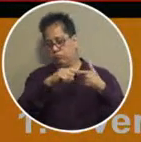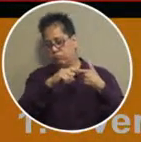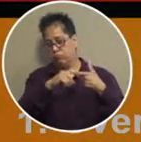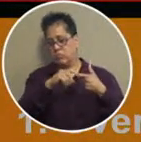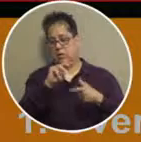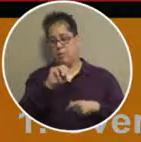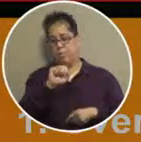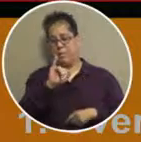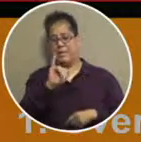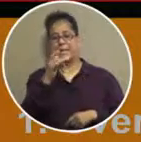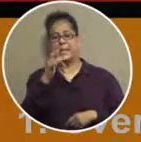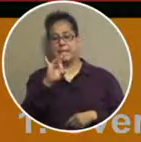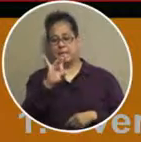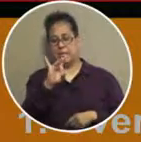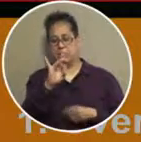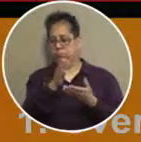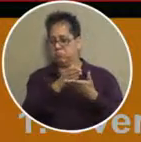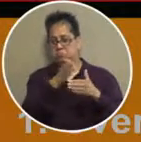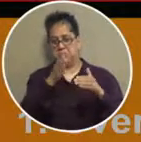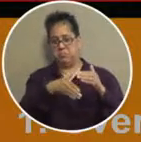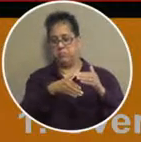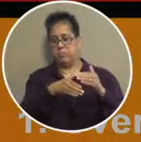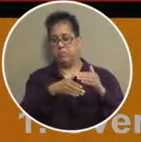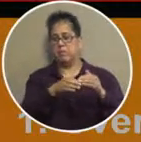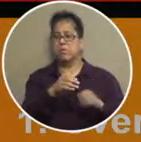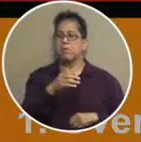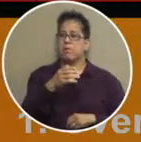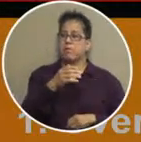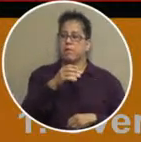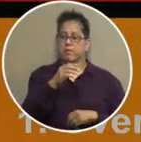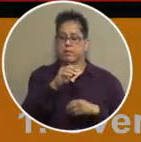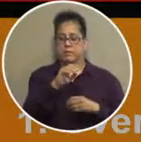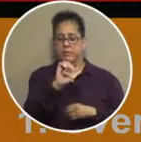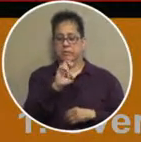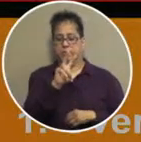as of May 18th. However,